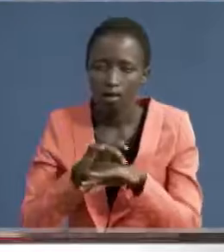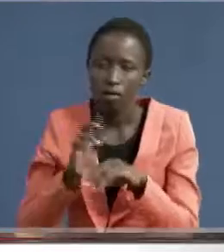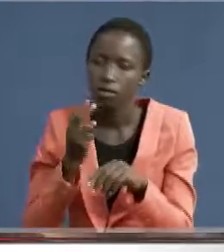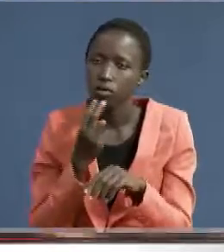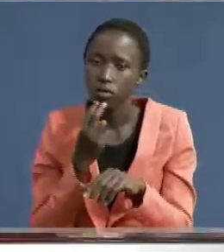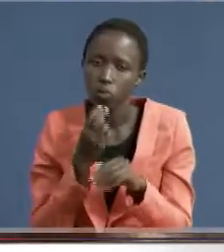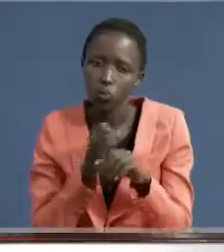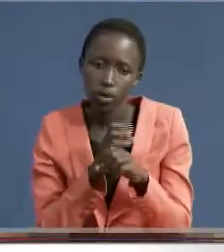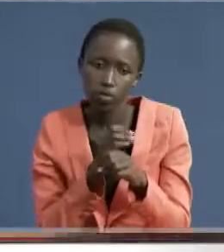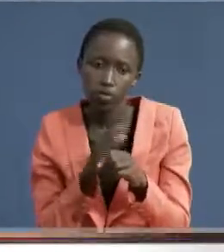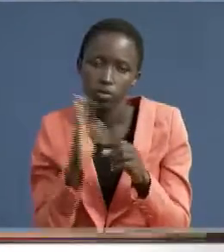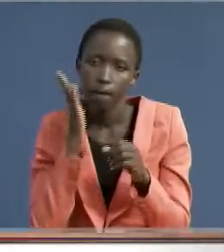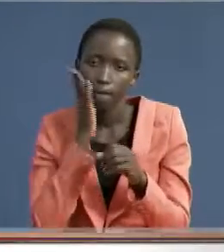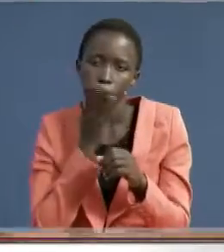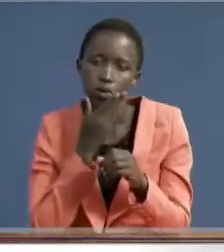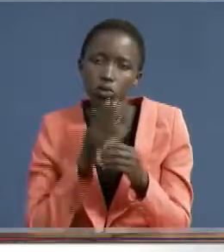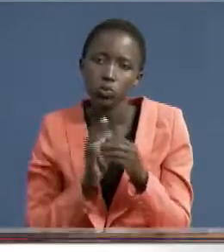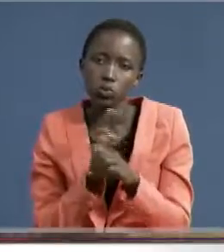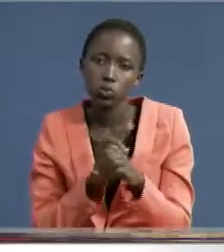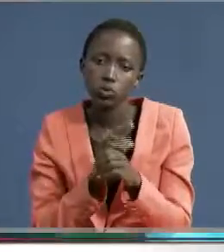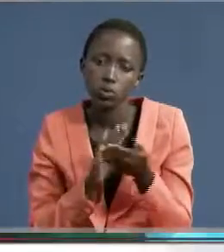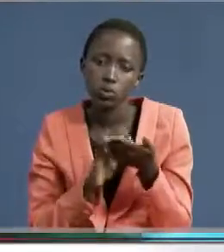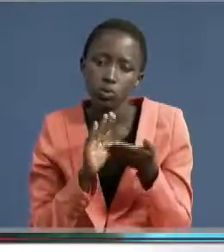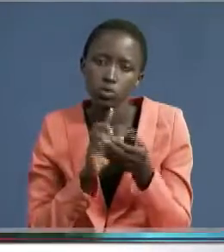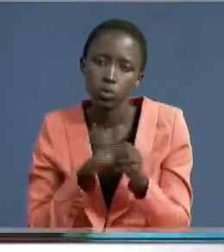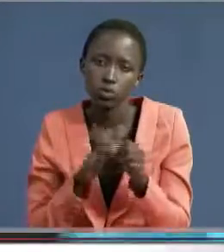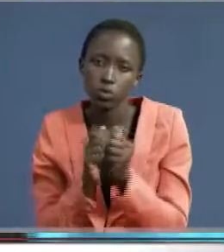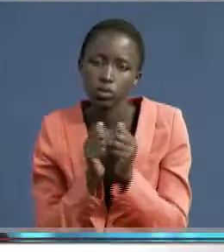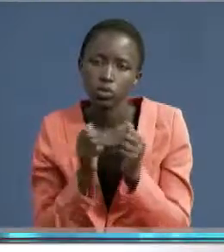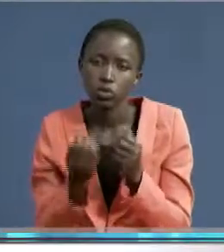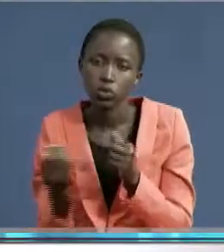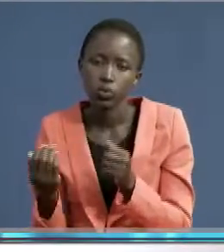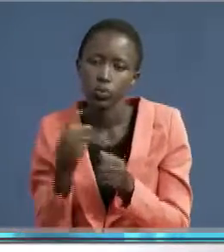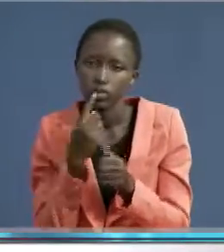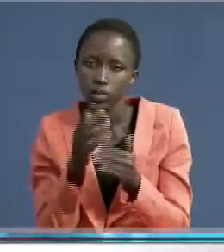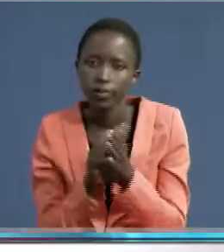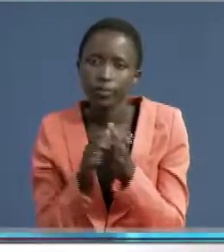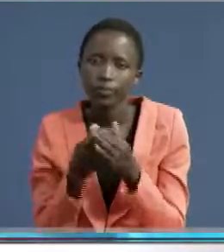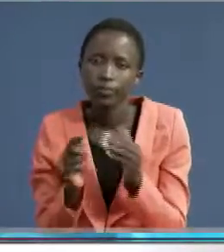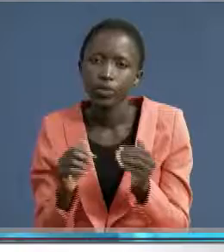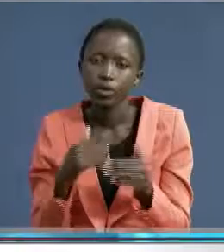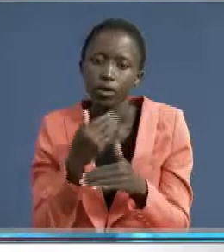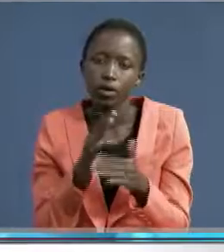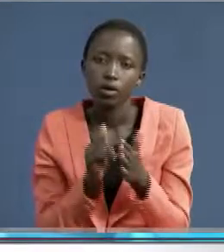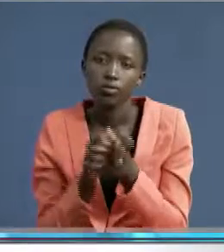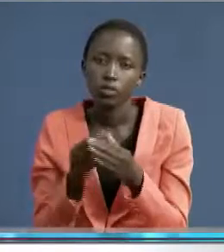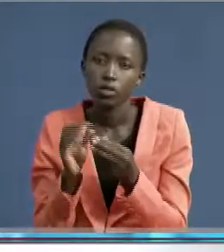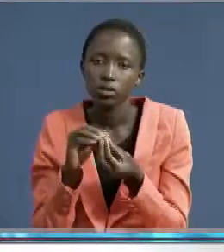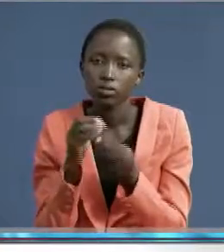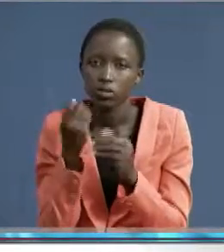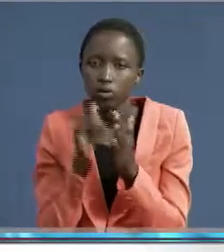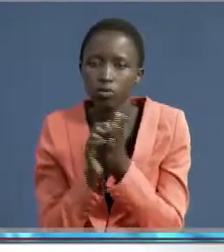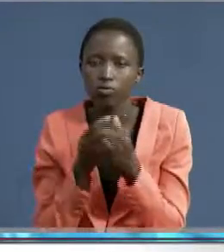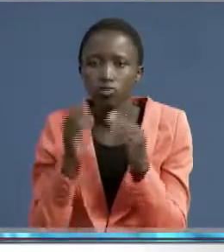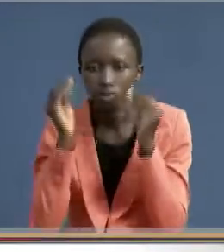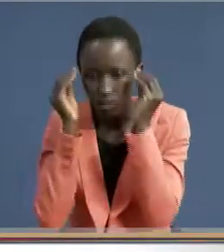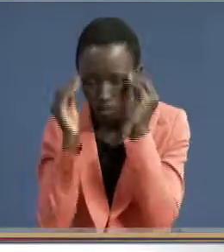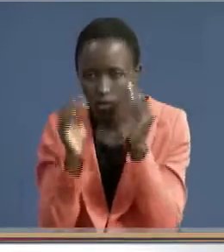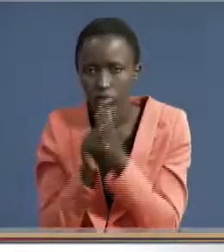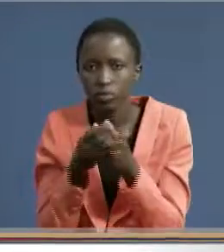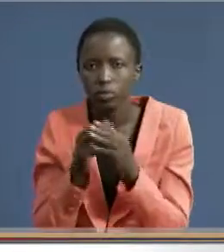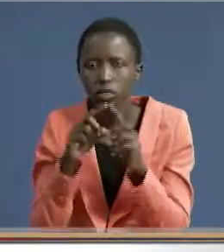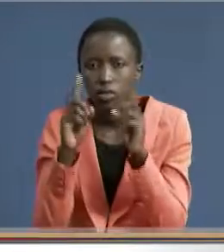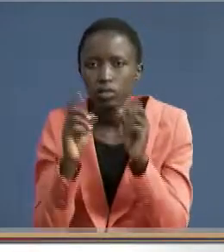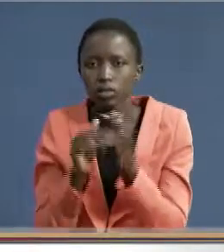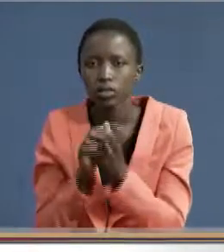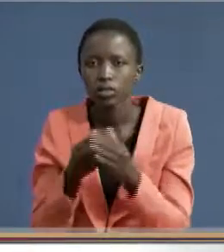advised parents to spend more time with their children. His sentiments came after the number of candidates sitting this year's exams